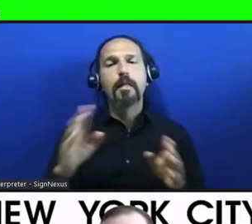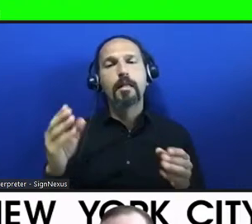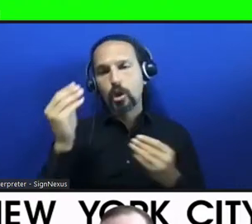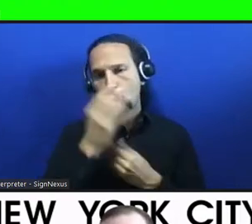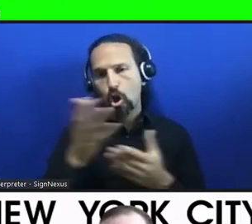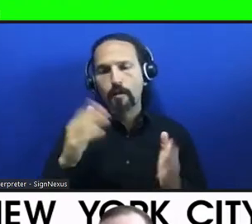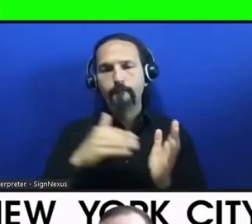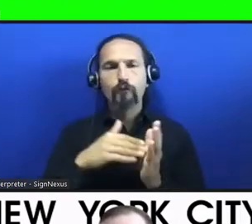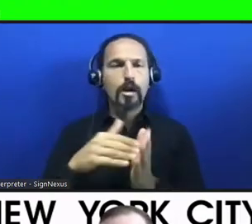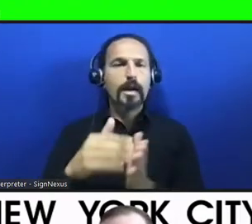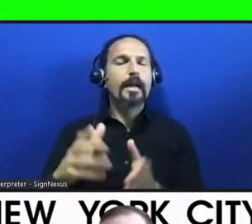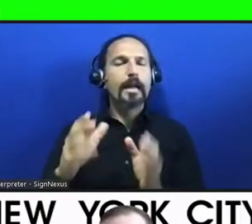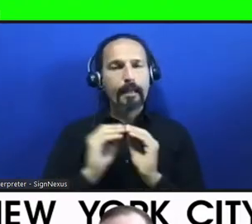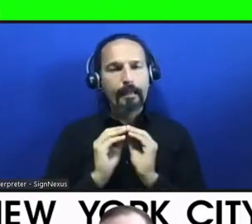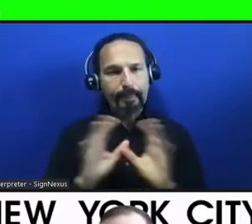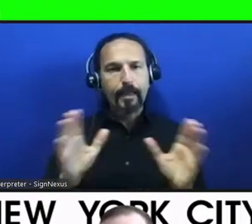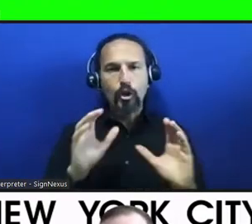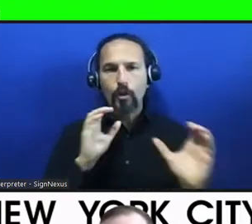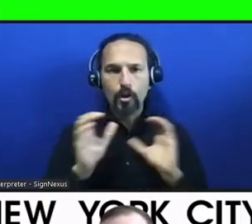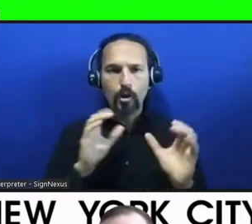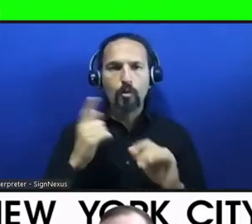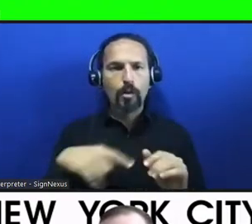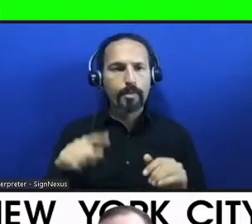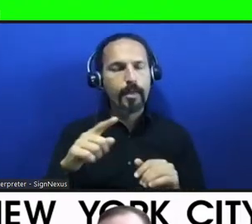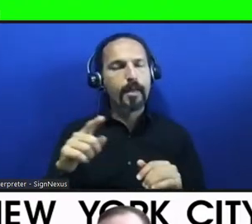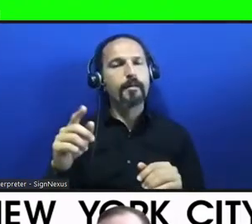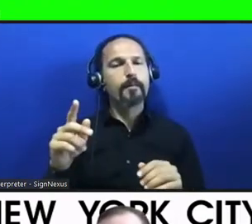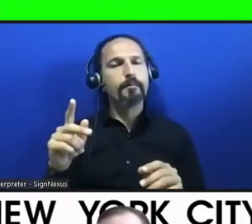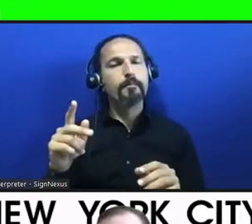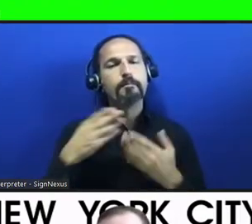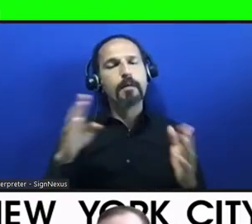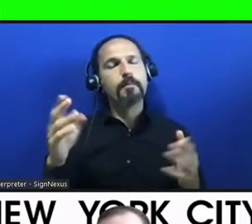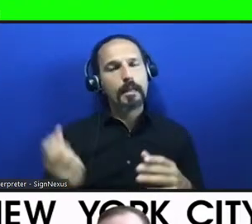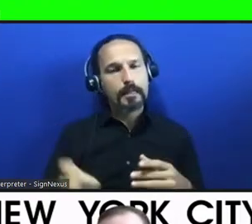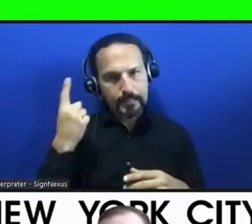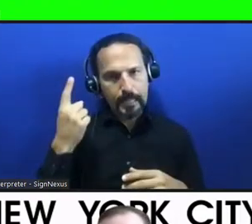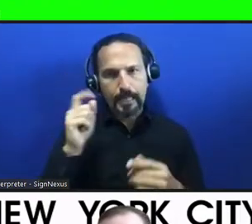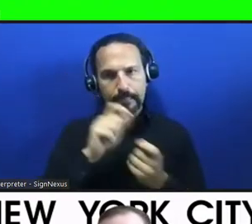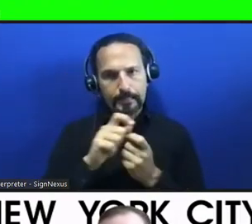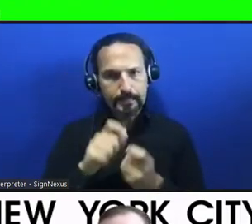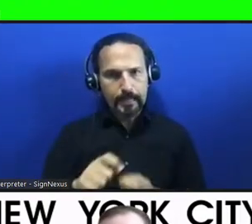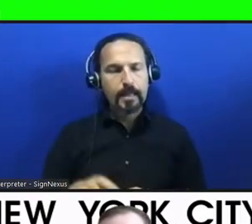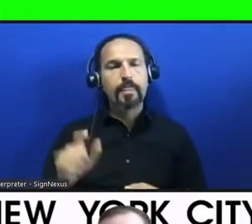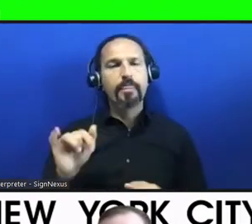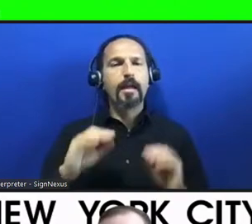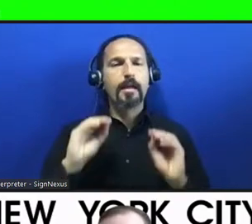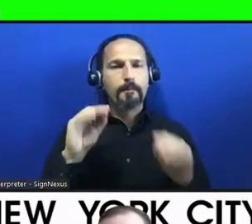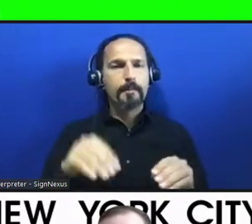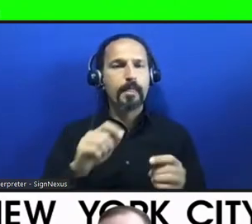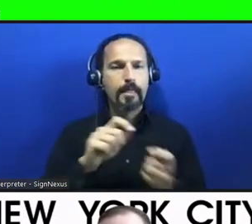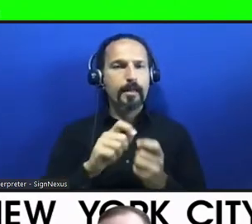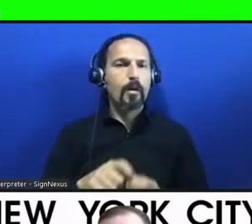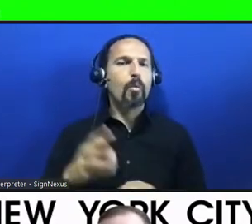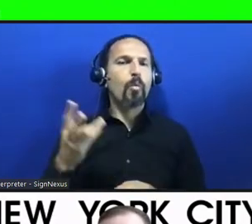frequent and provide clear communication to ensure the public understands what exactly is being implemented and when in